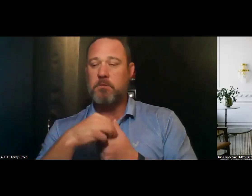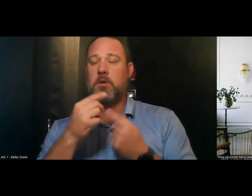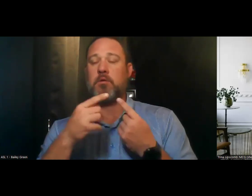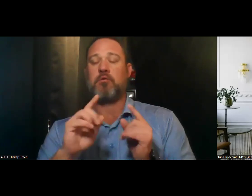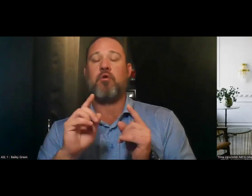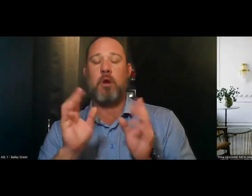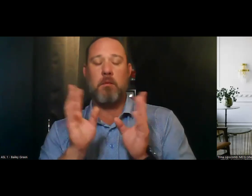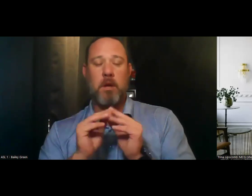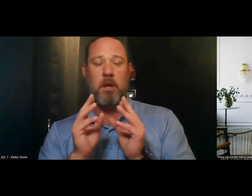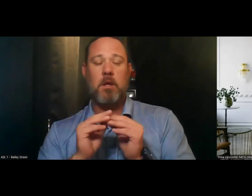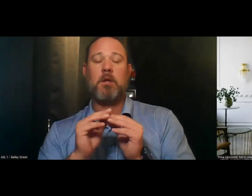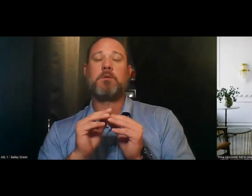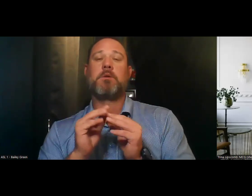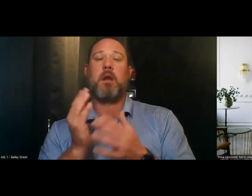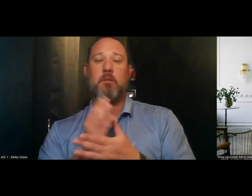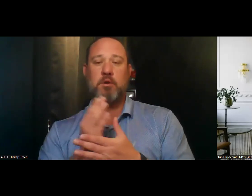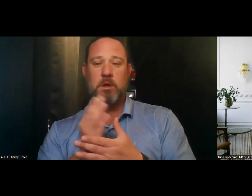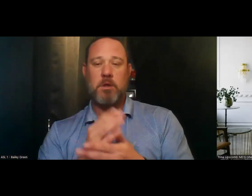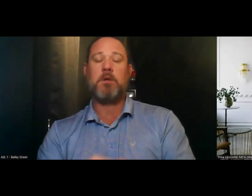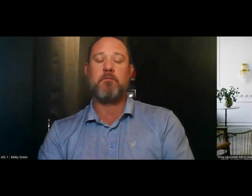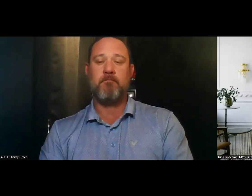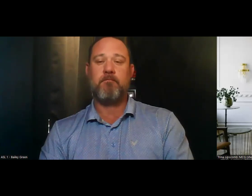and in between the calls.